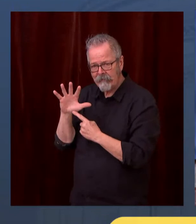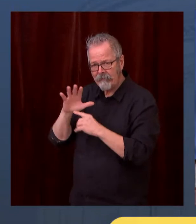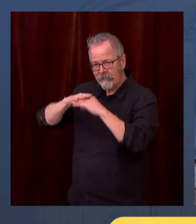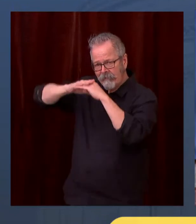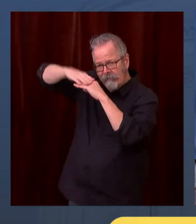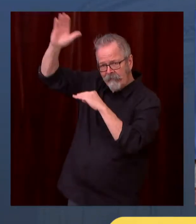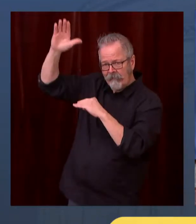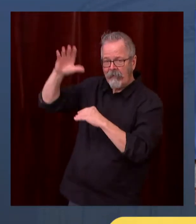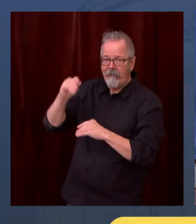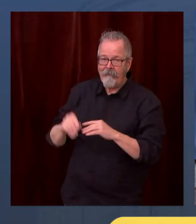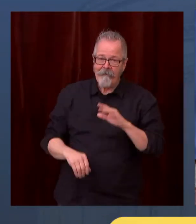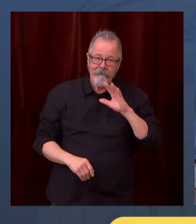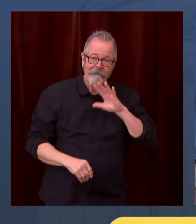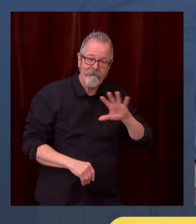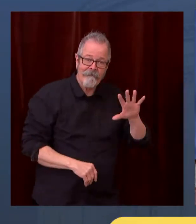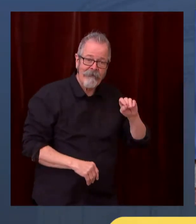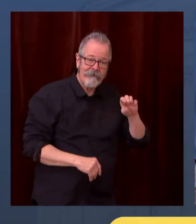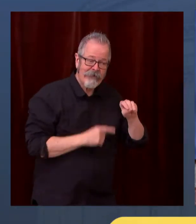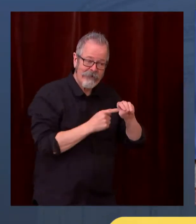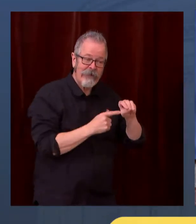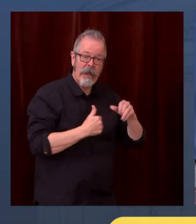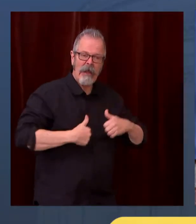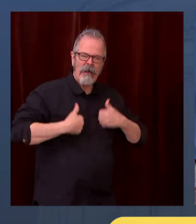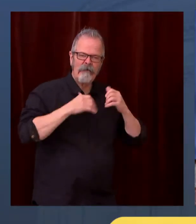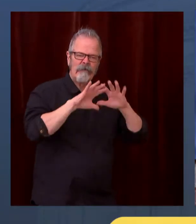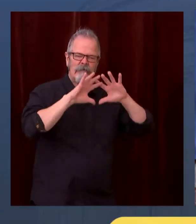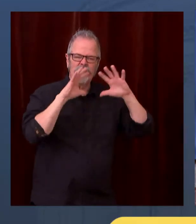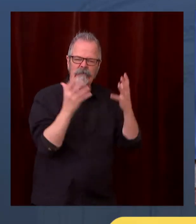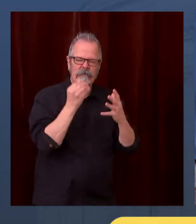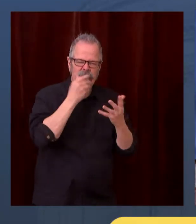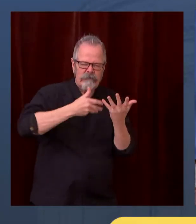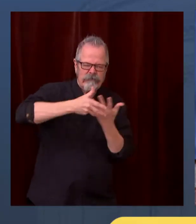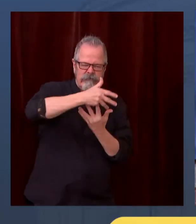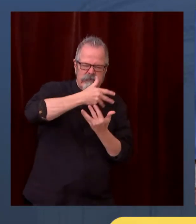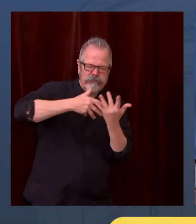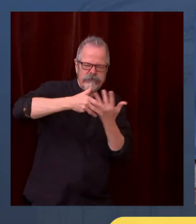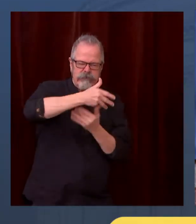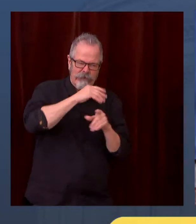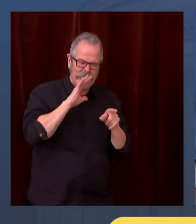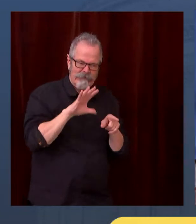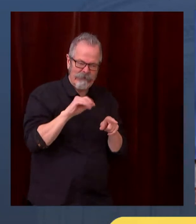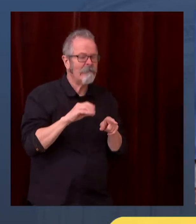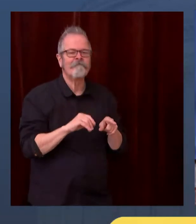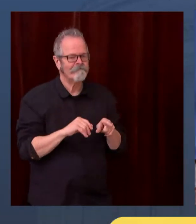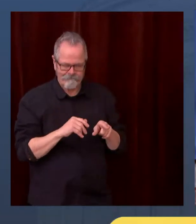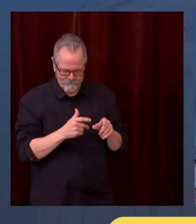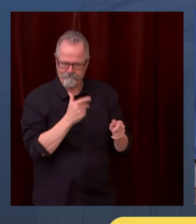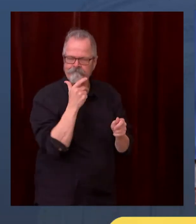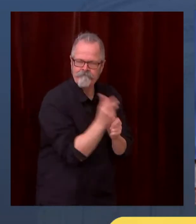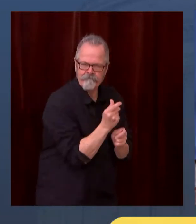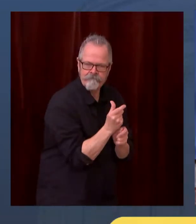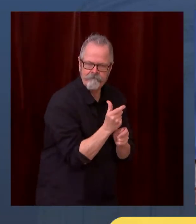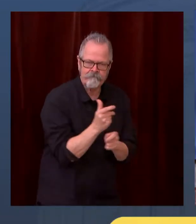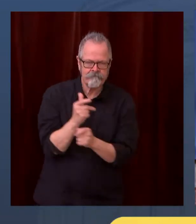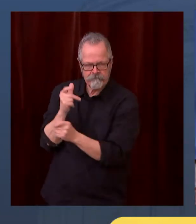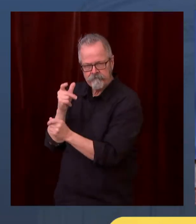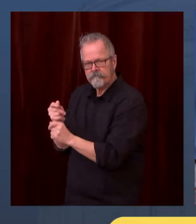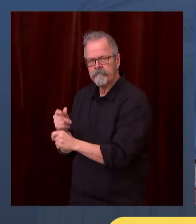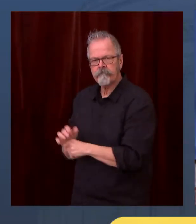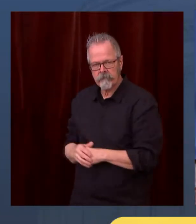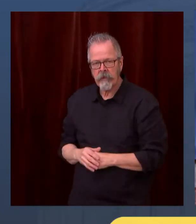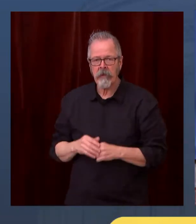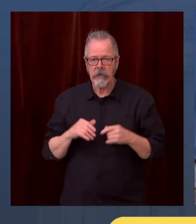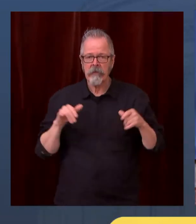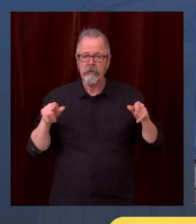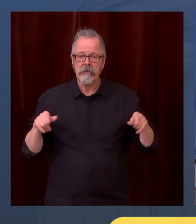live in multi-generational housing. But there isn't enough to go around for everybody who's not of